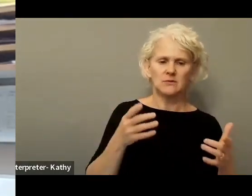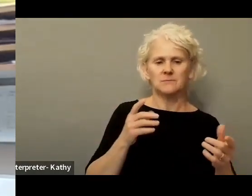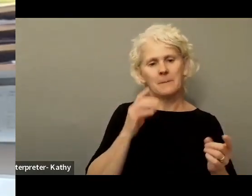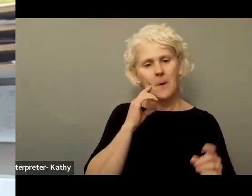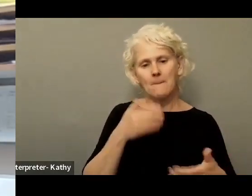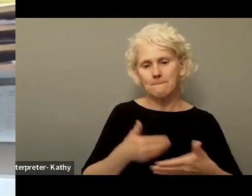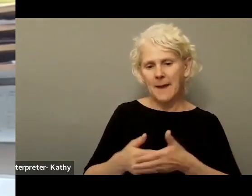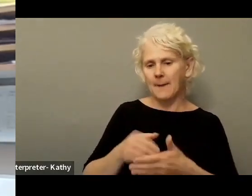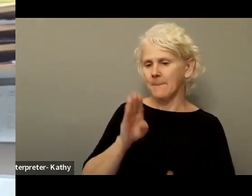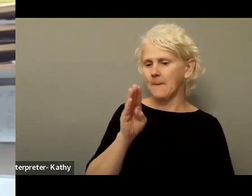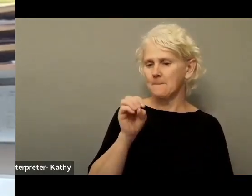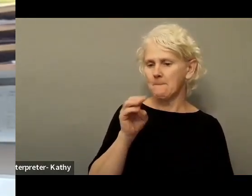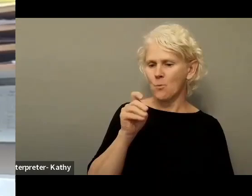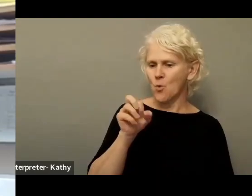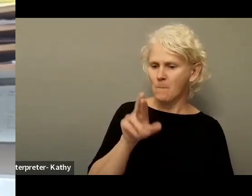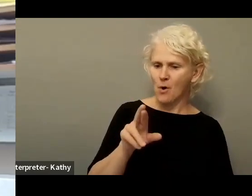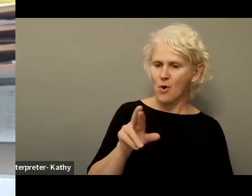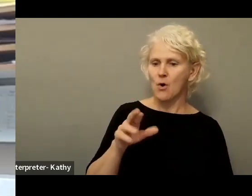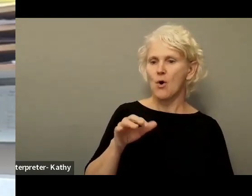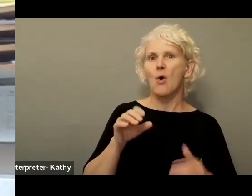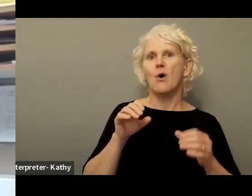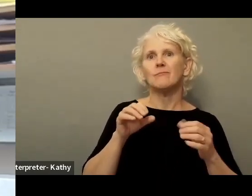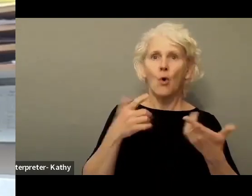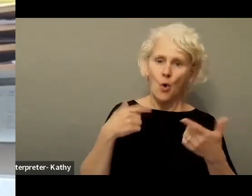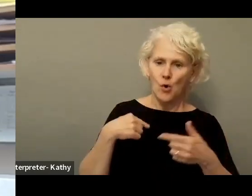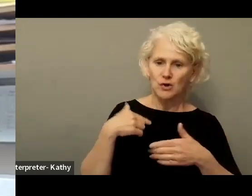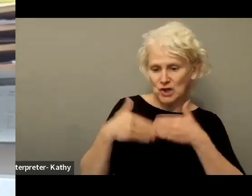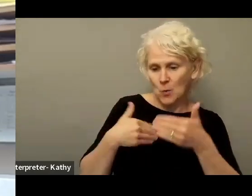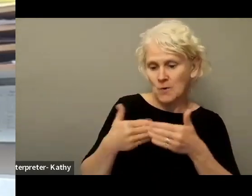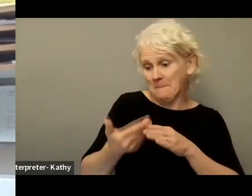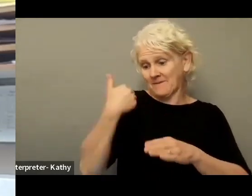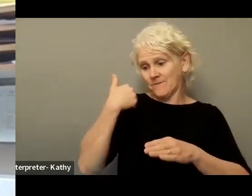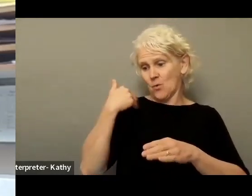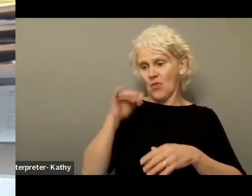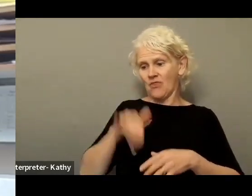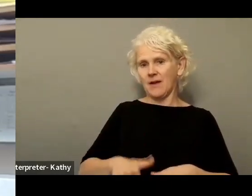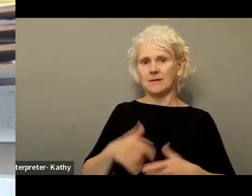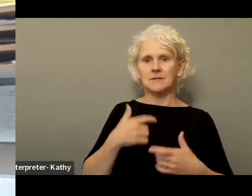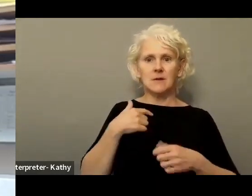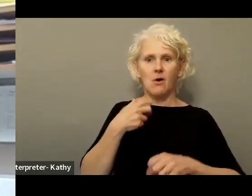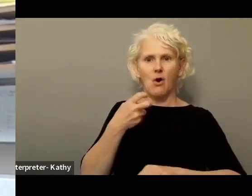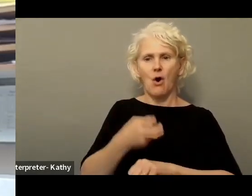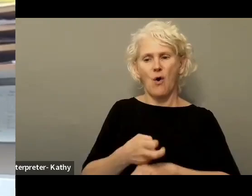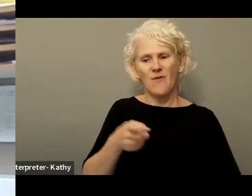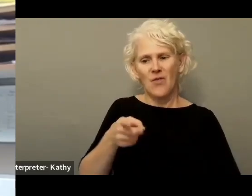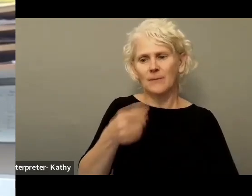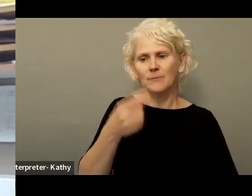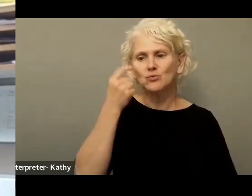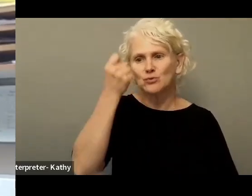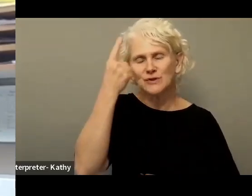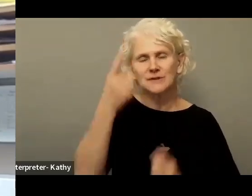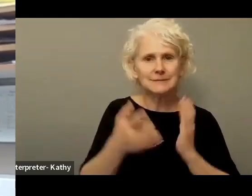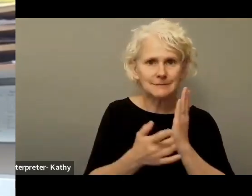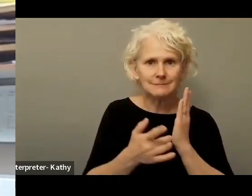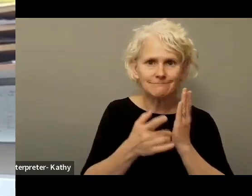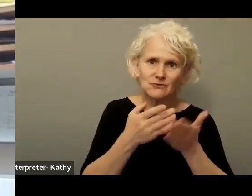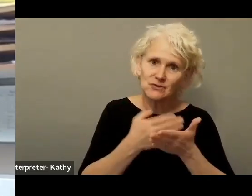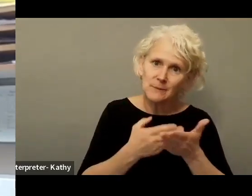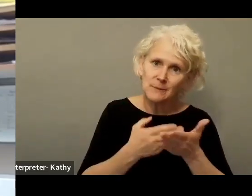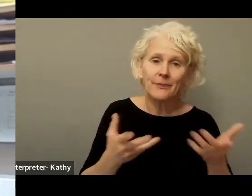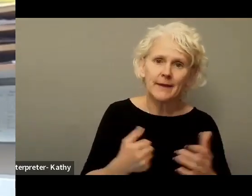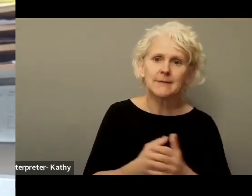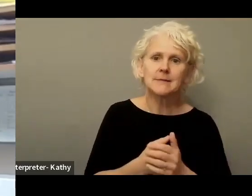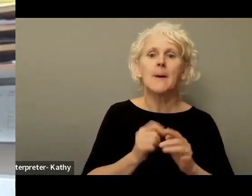baby boomers and even a generation before them. So it's been really hard to get them to understand technology and certain things,